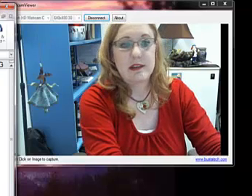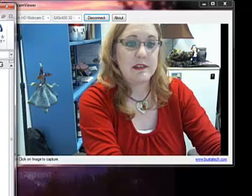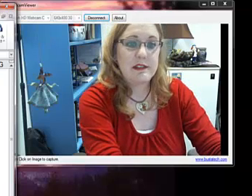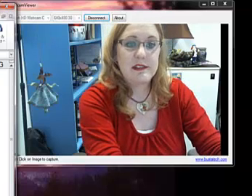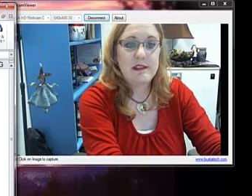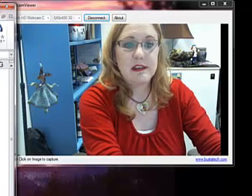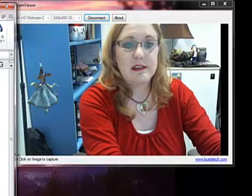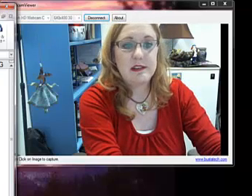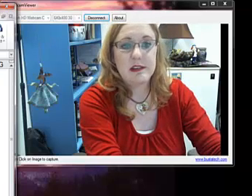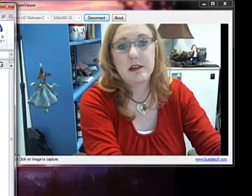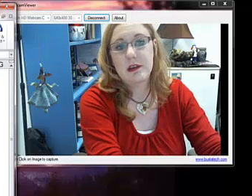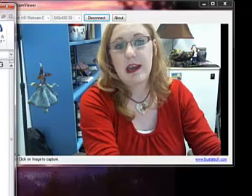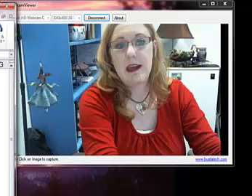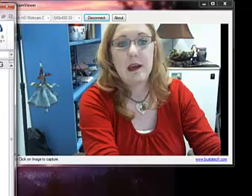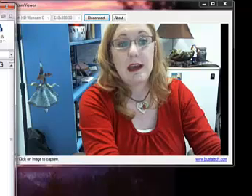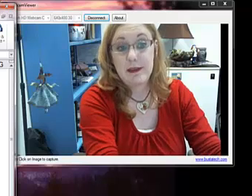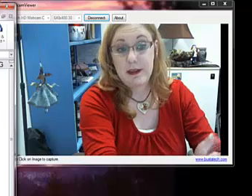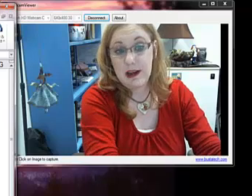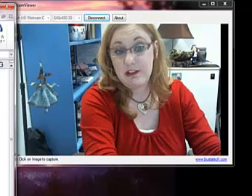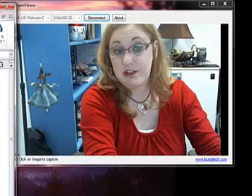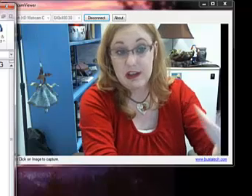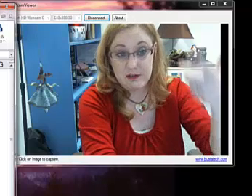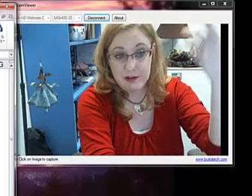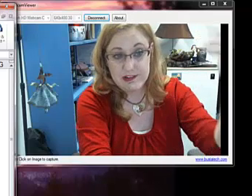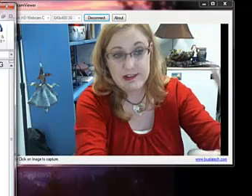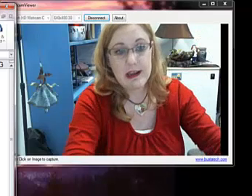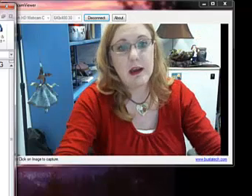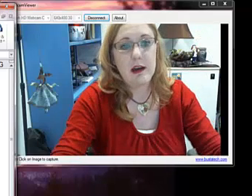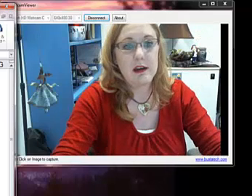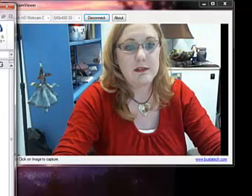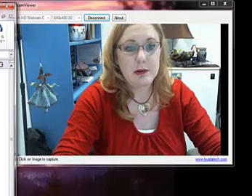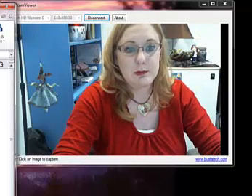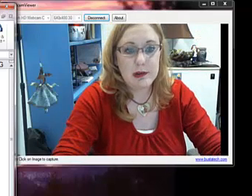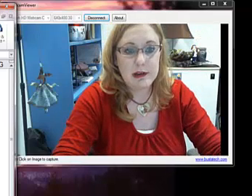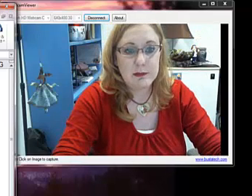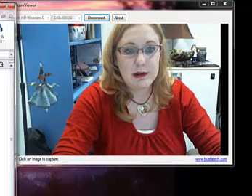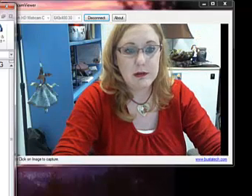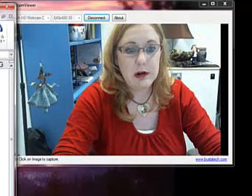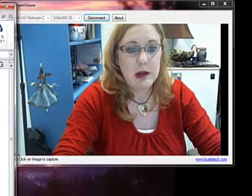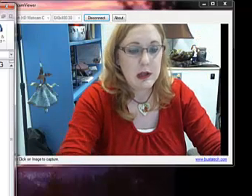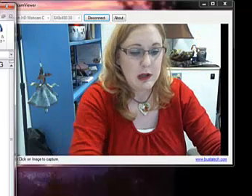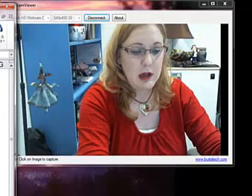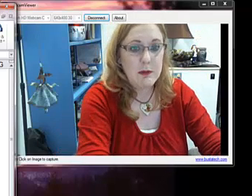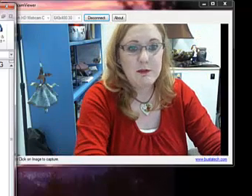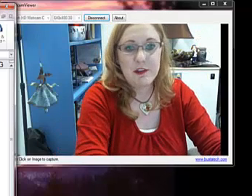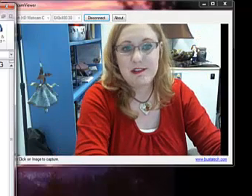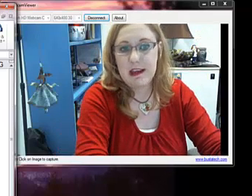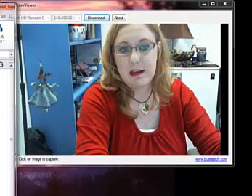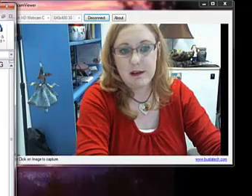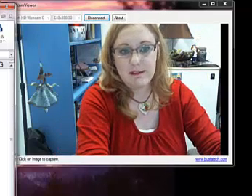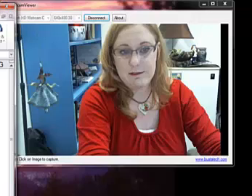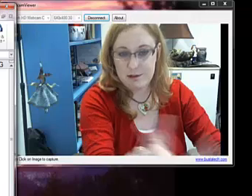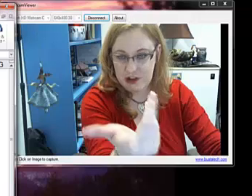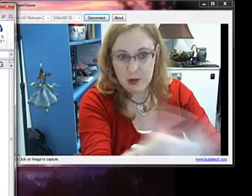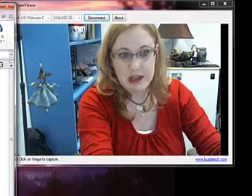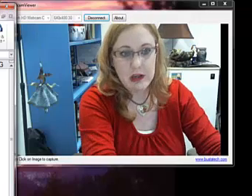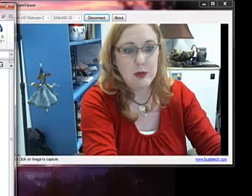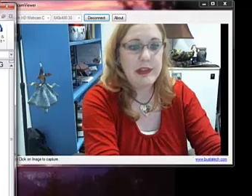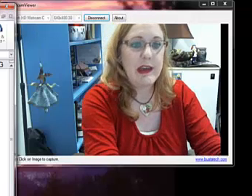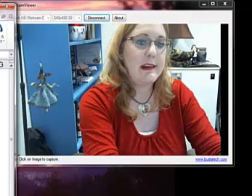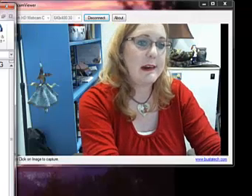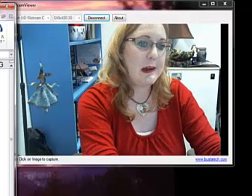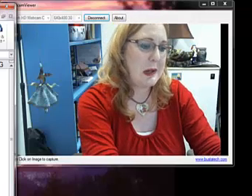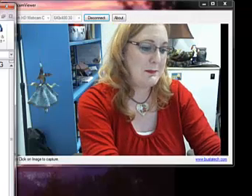and consistent. Okay, and then I just said, for the sake of, oh, I spelled it wrong, for the sake of showing